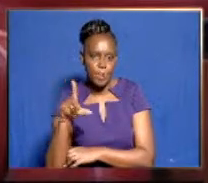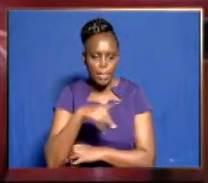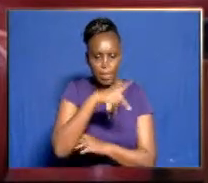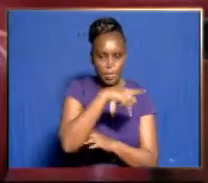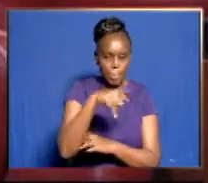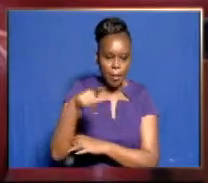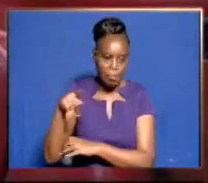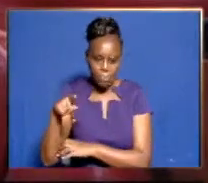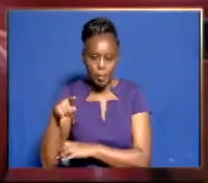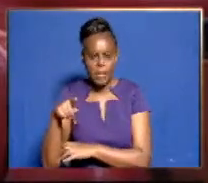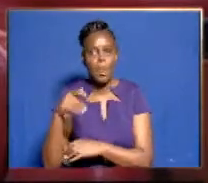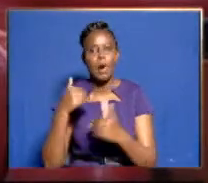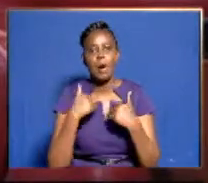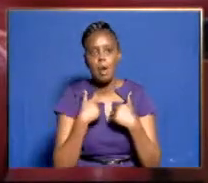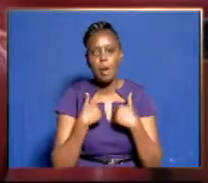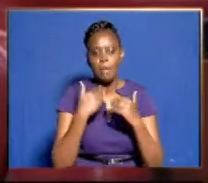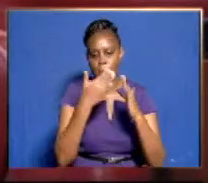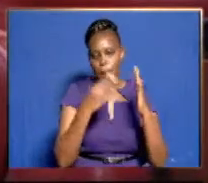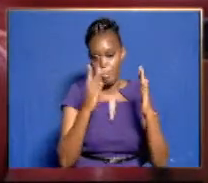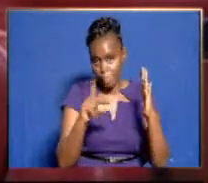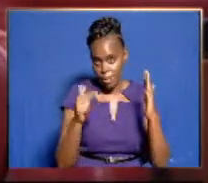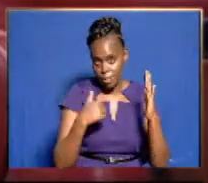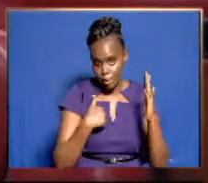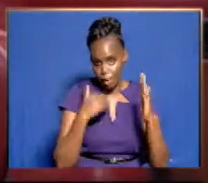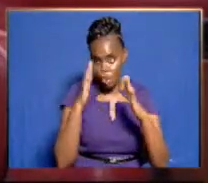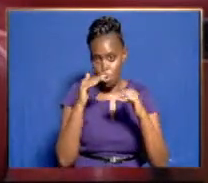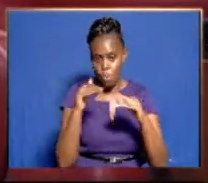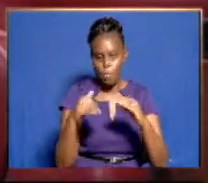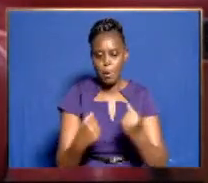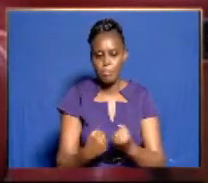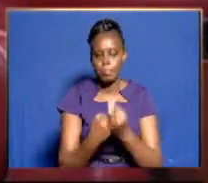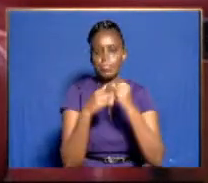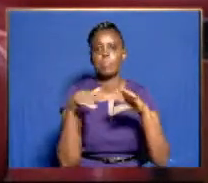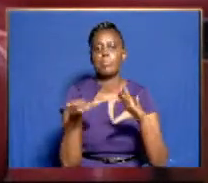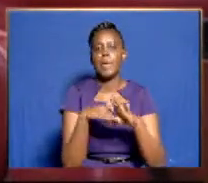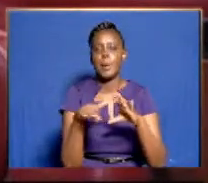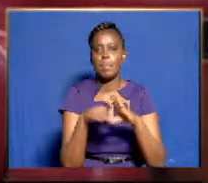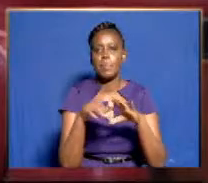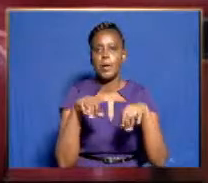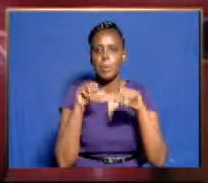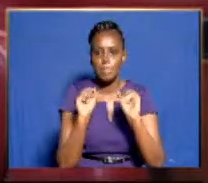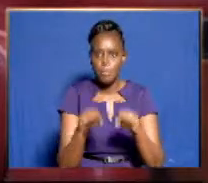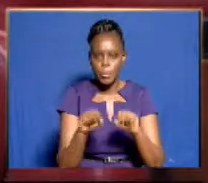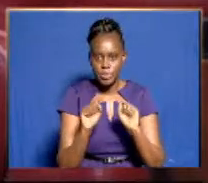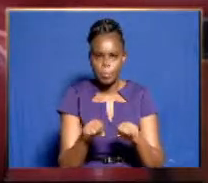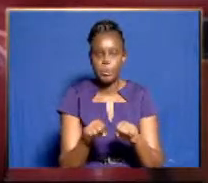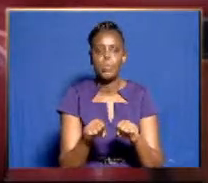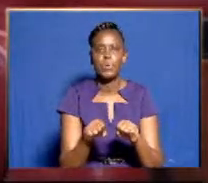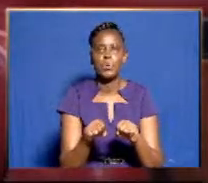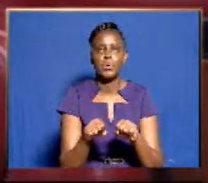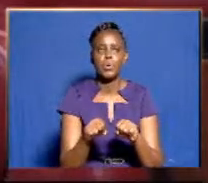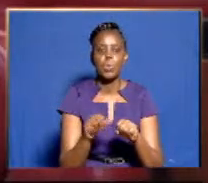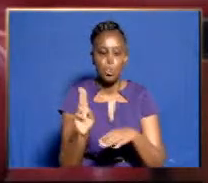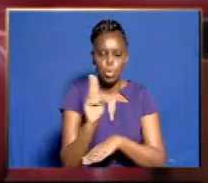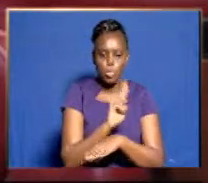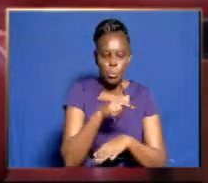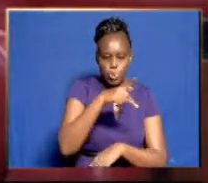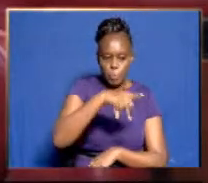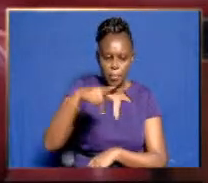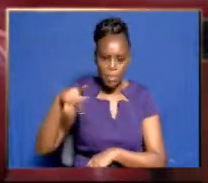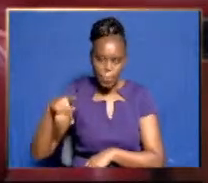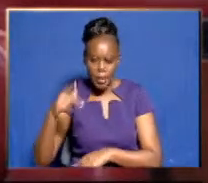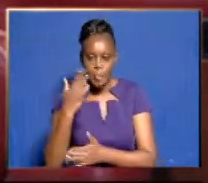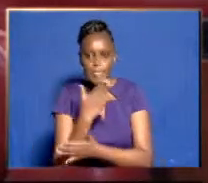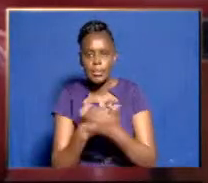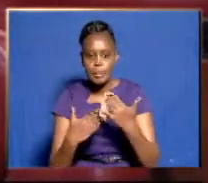is on the floor of this House, and we hope that members can support it so that we can go the PPP direction on some